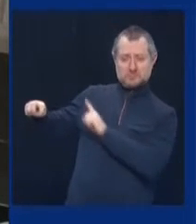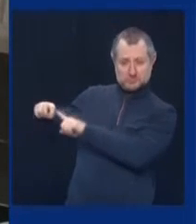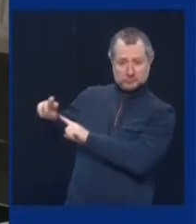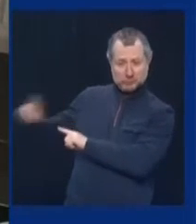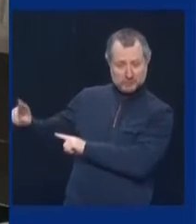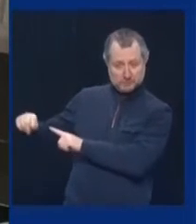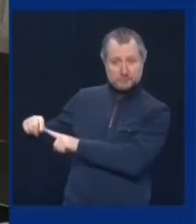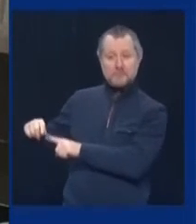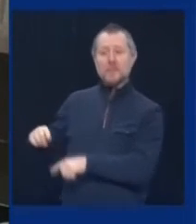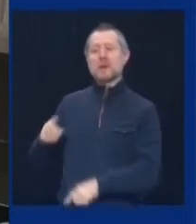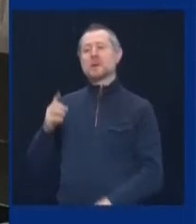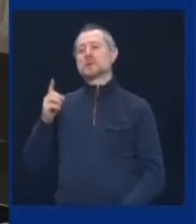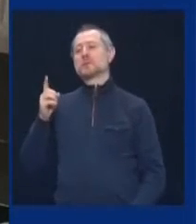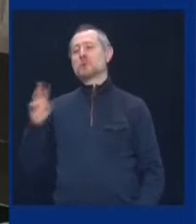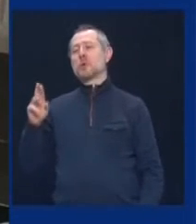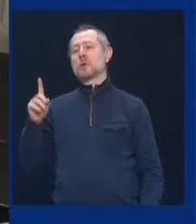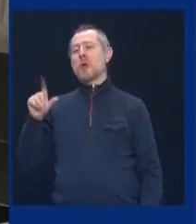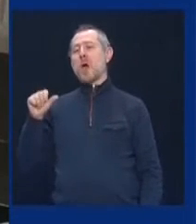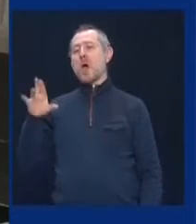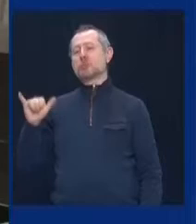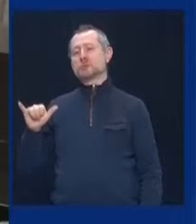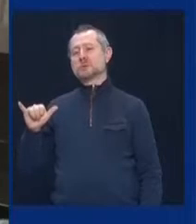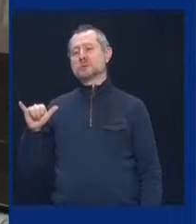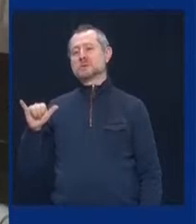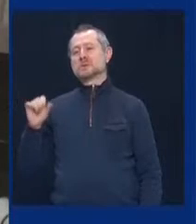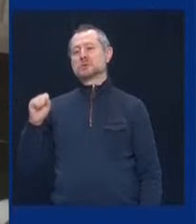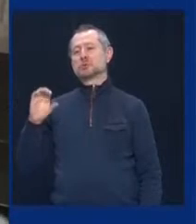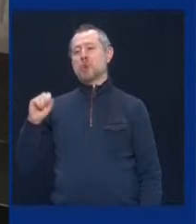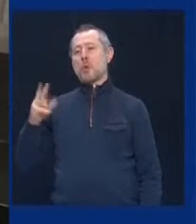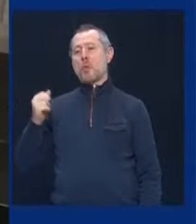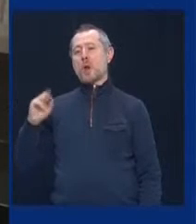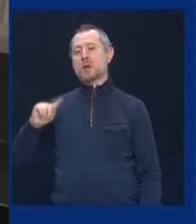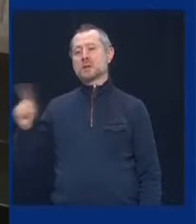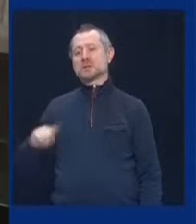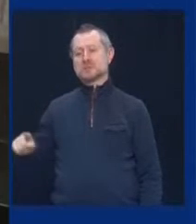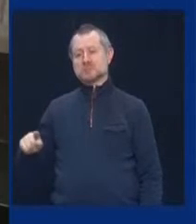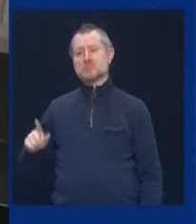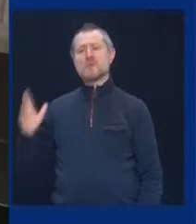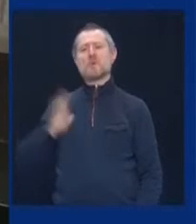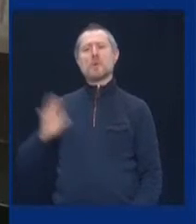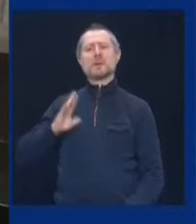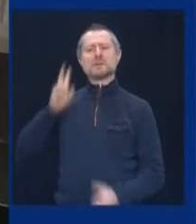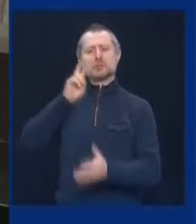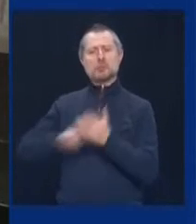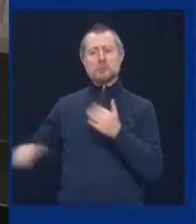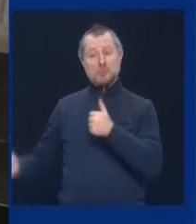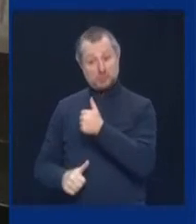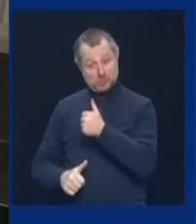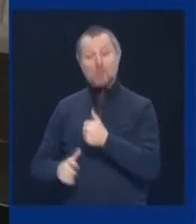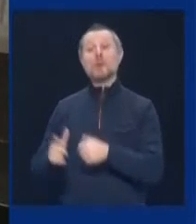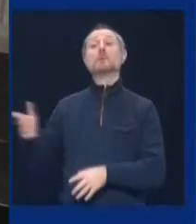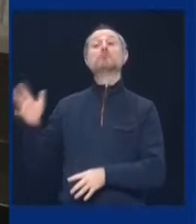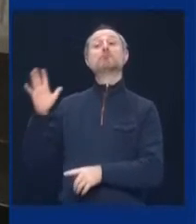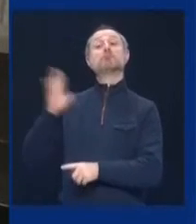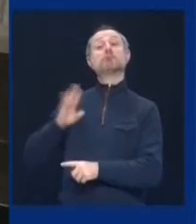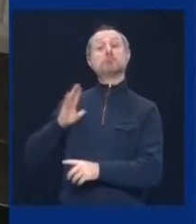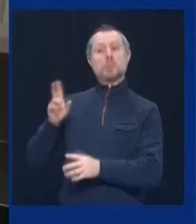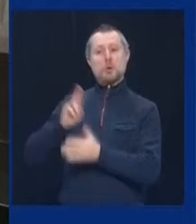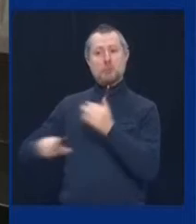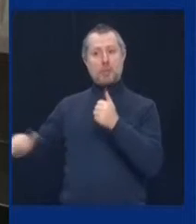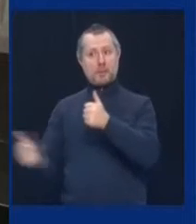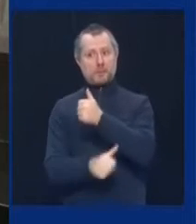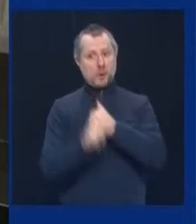Mr. Larry Schwartz, former secretary to me, former secretary to Governor Patterson, who's been helping us on the surge